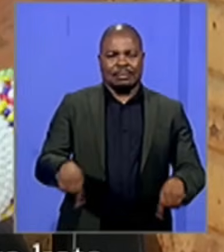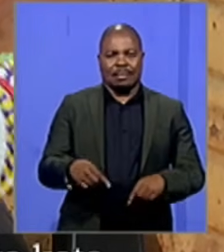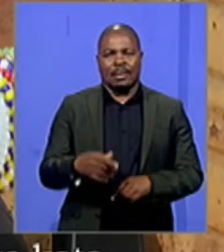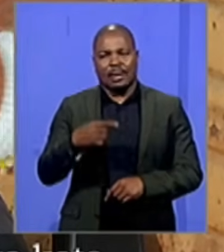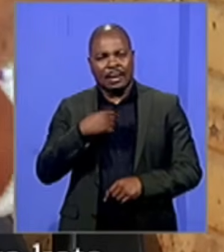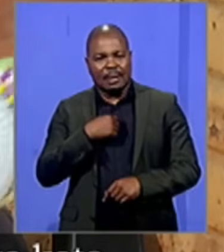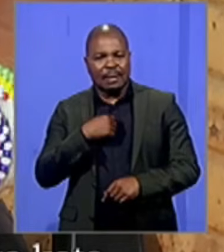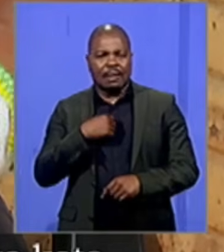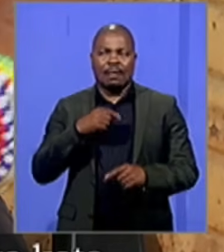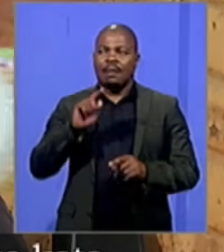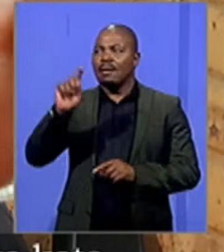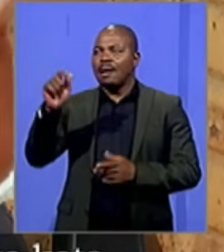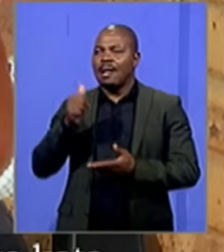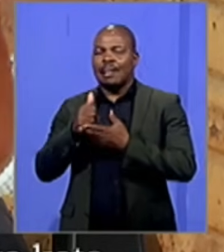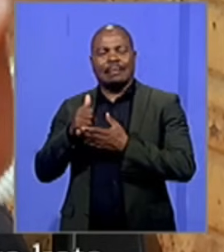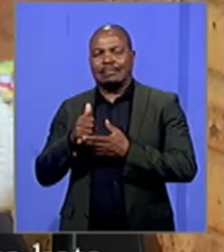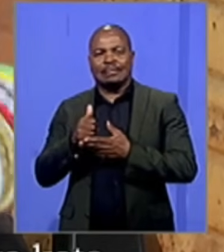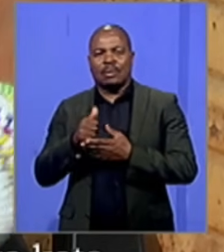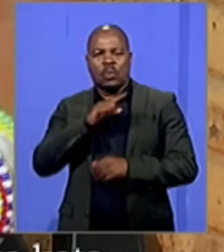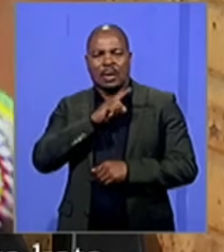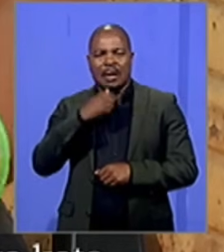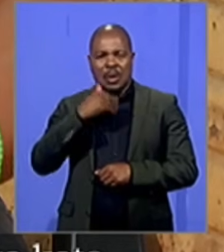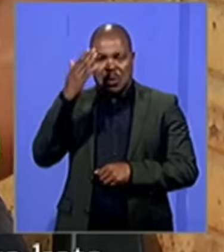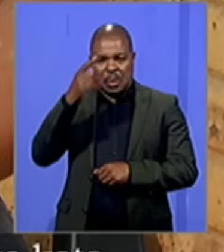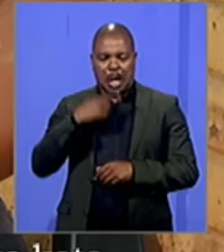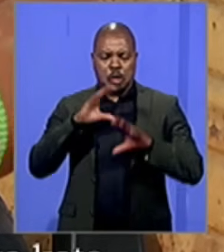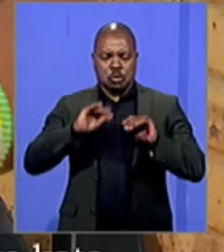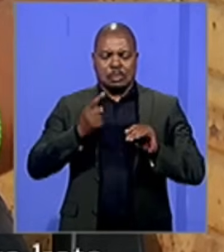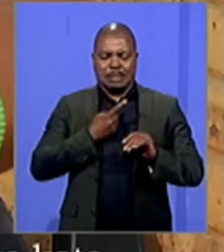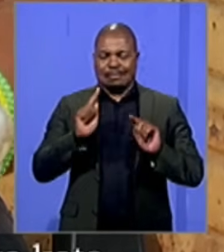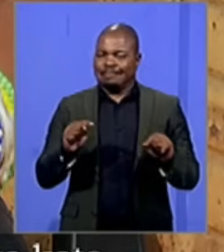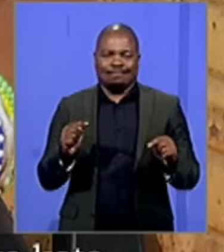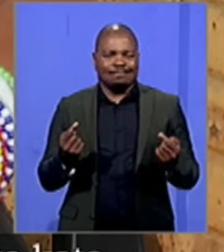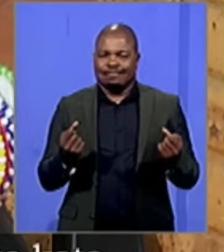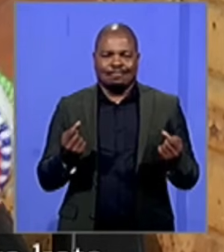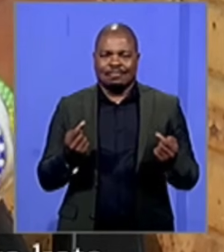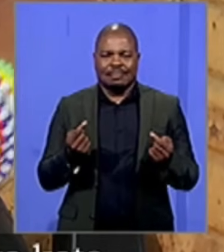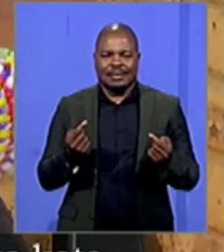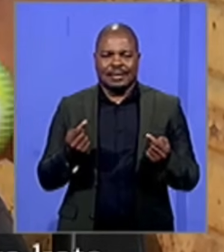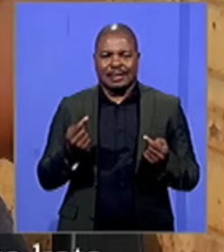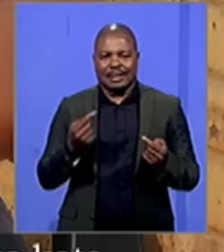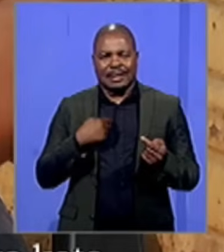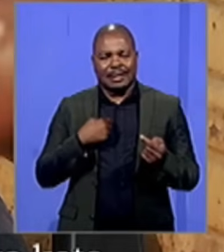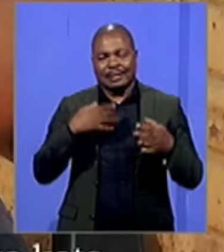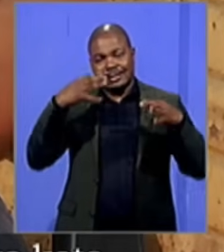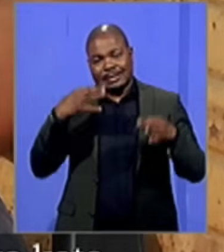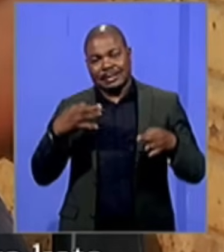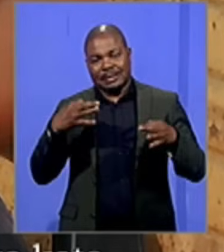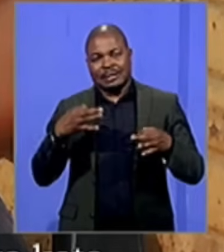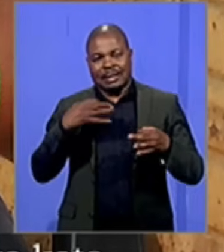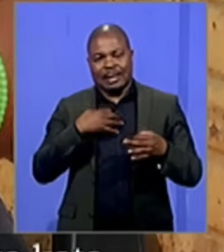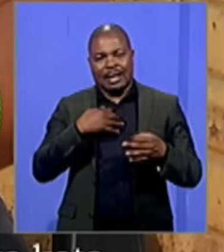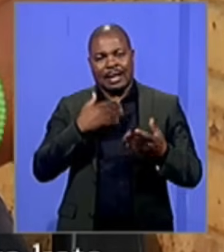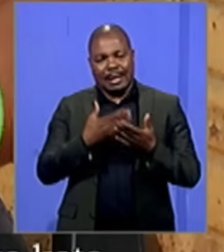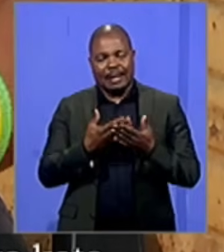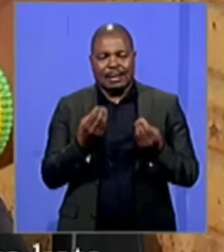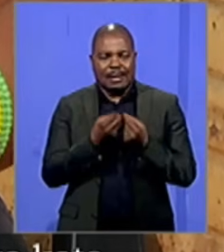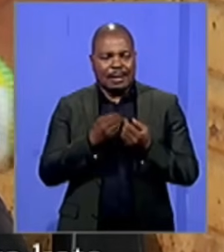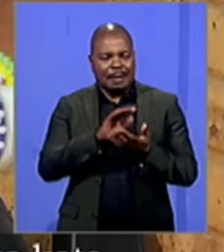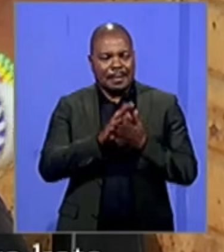practice or to help, but I know that it's not something that I can stop. It's not something that I can resign from saying, hey, I'm picking up my stuff,